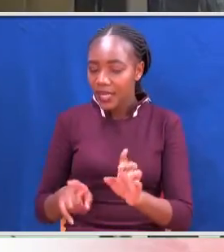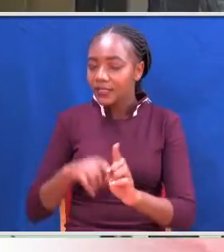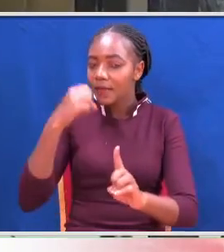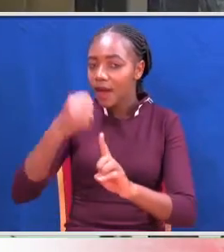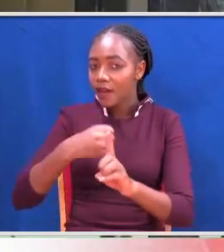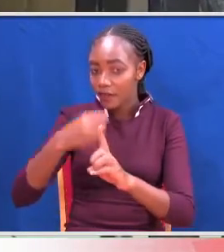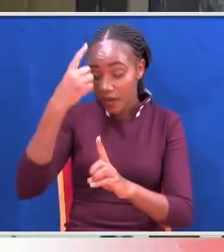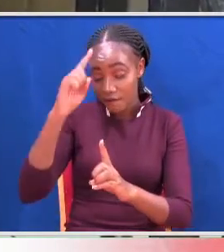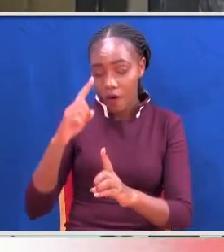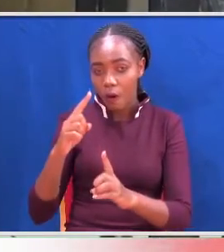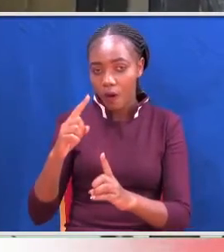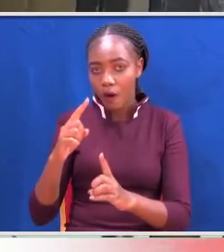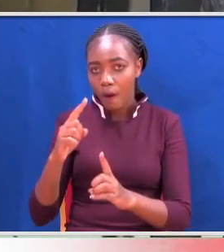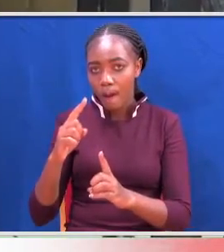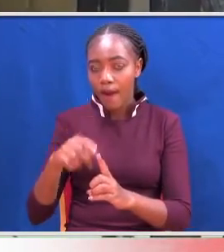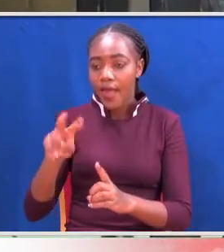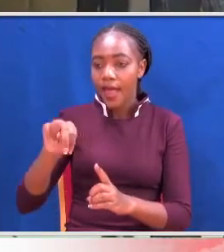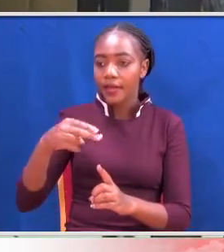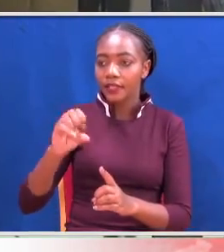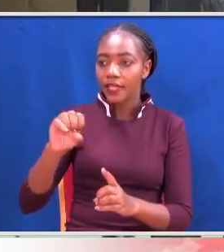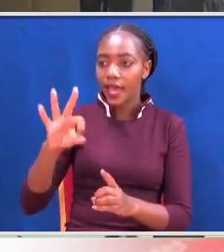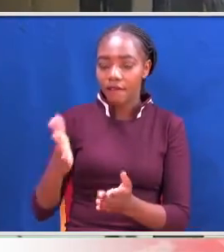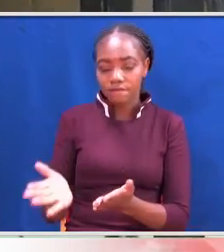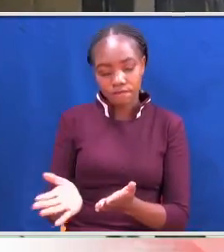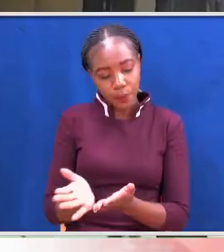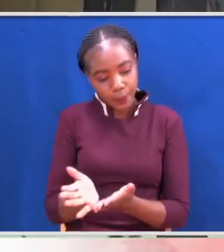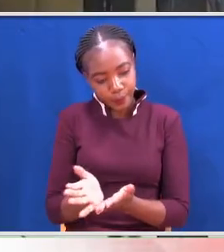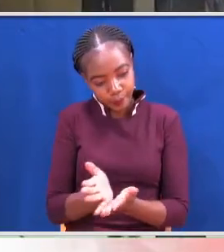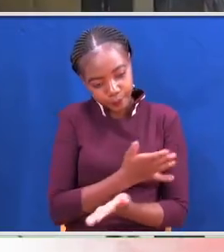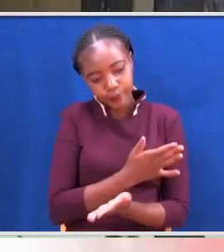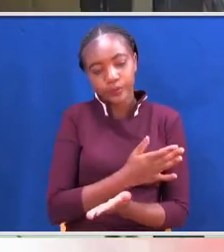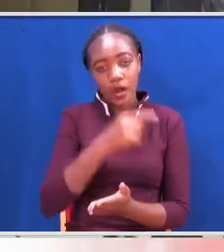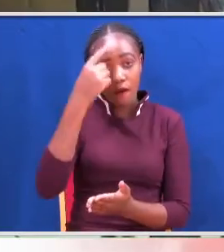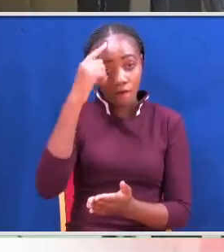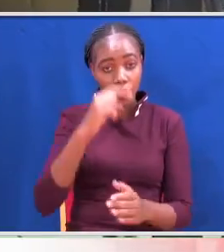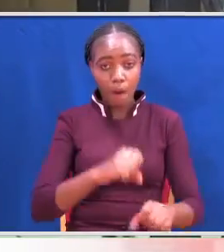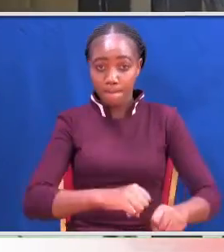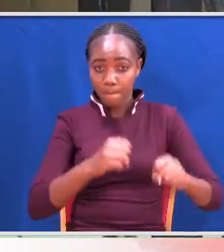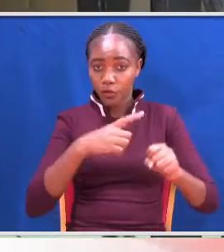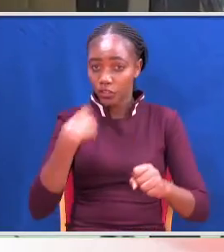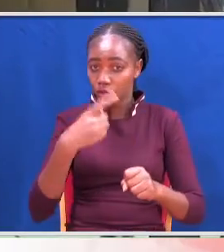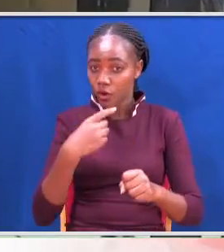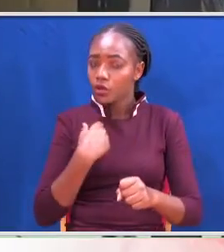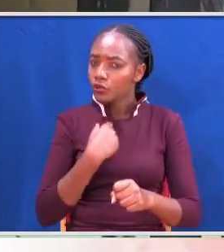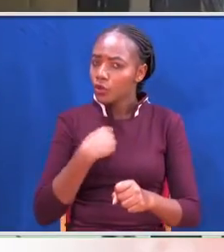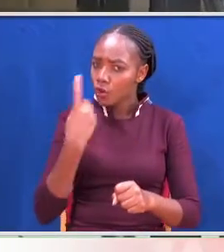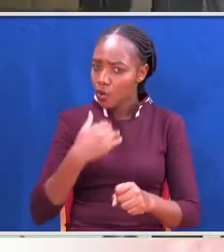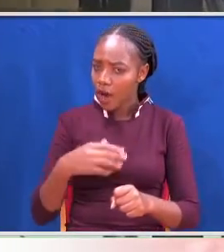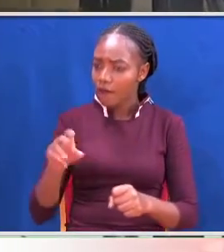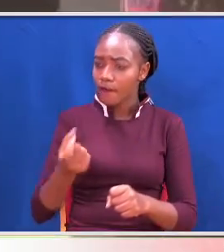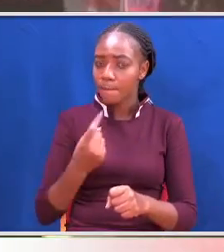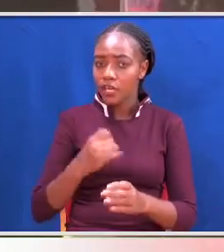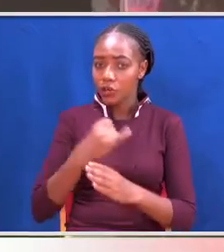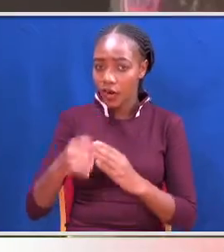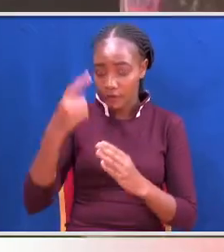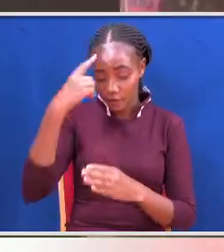an opt-out of NHIF as a whole for employers who have medical cover in place for the